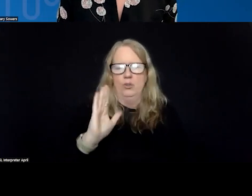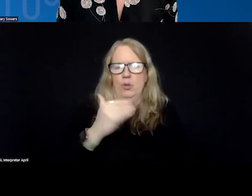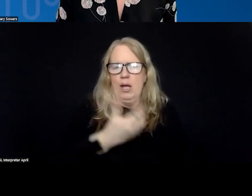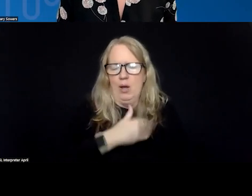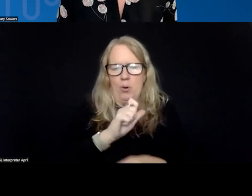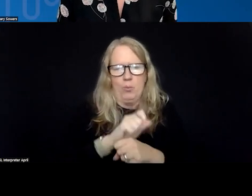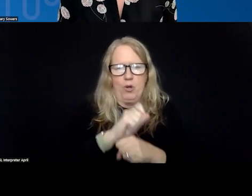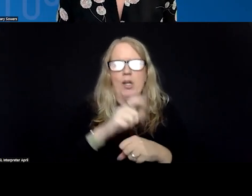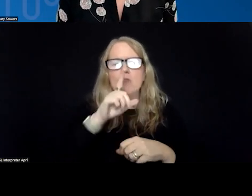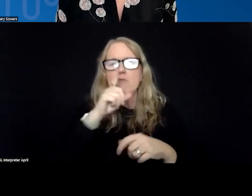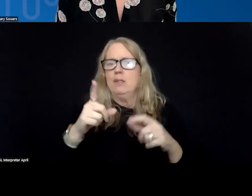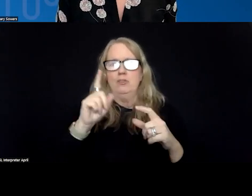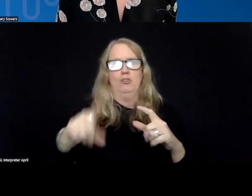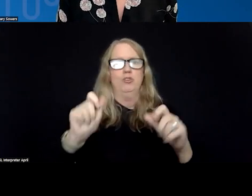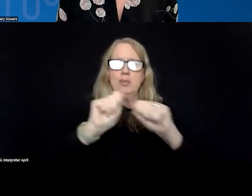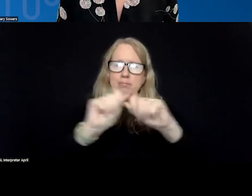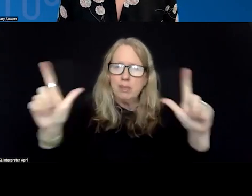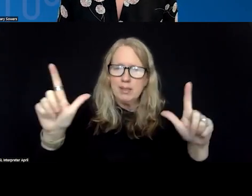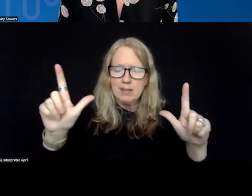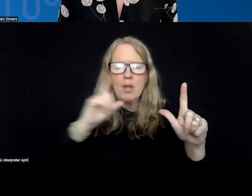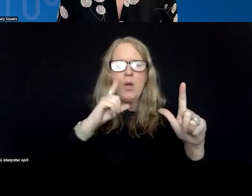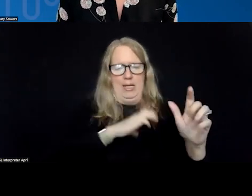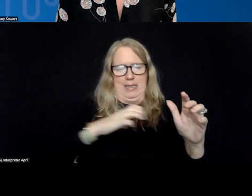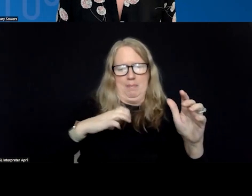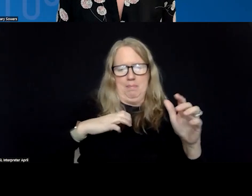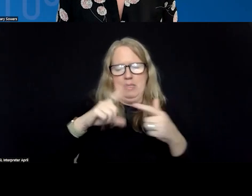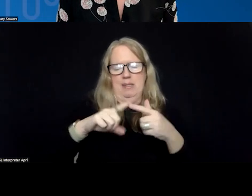up on this slide, there's a steering committee comprised